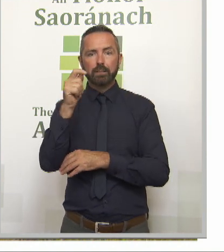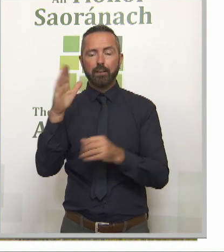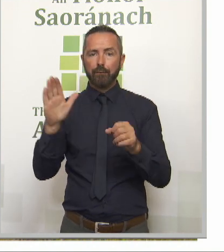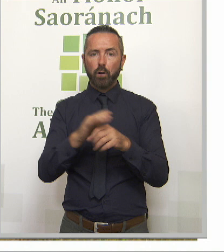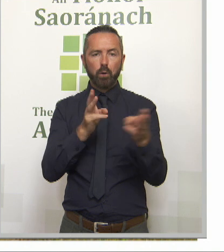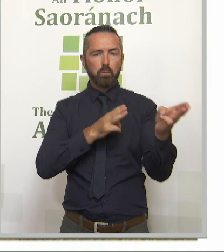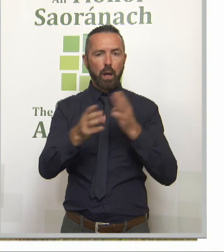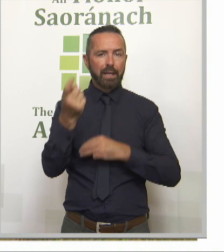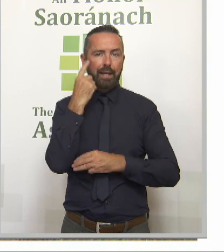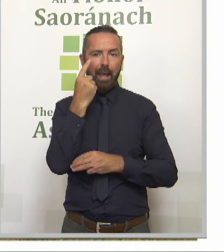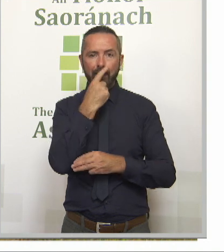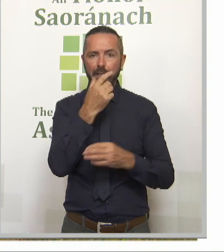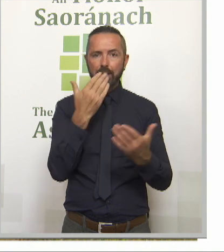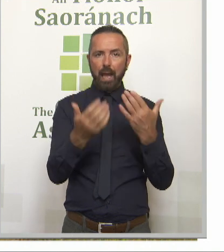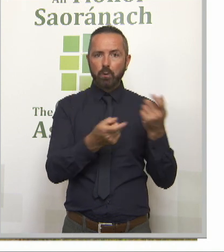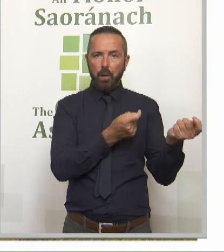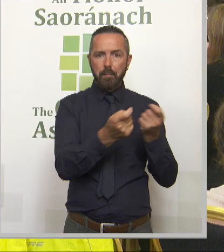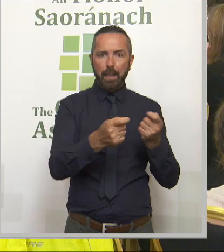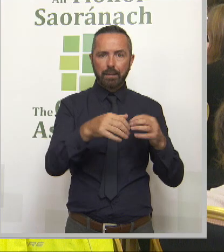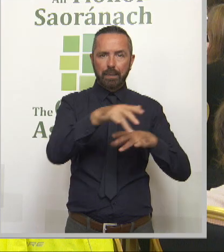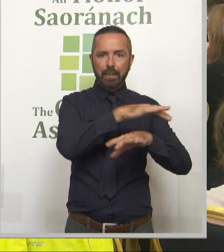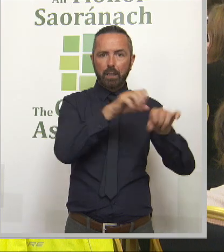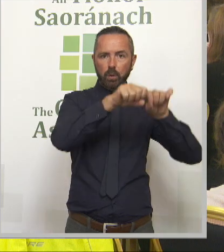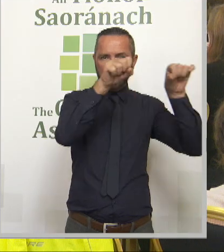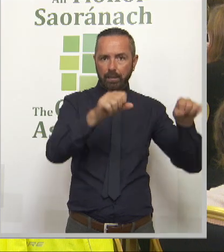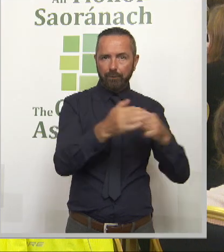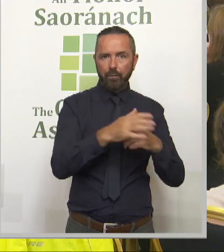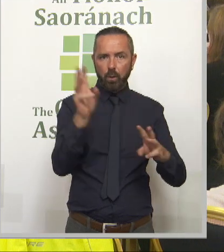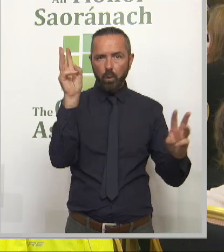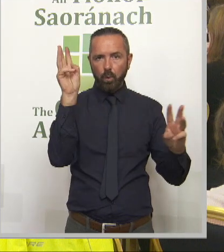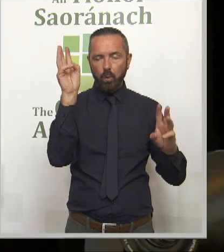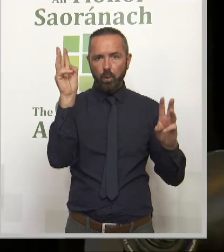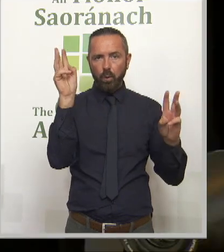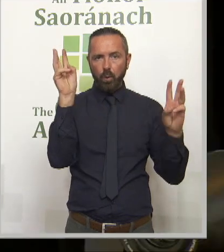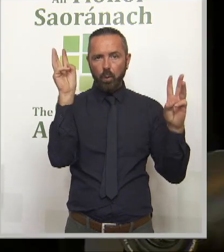evidence-based advice on how to manage ecosystems for wildlife. And